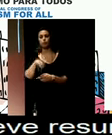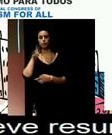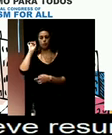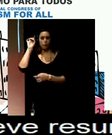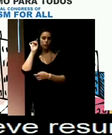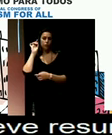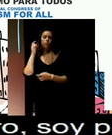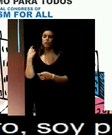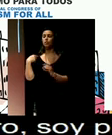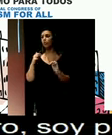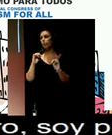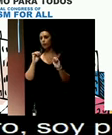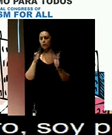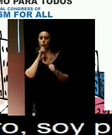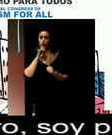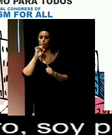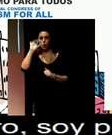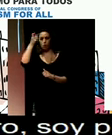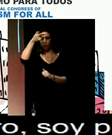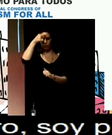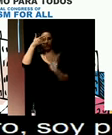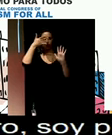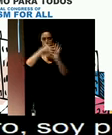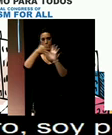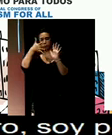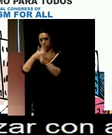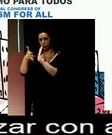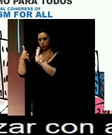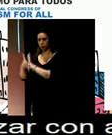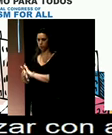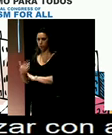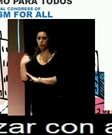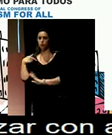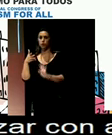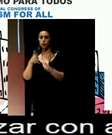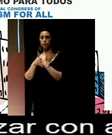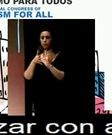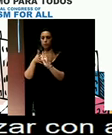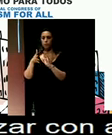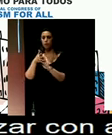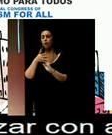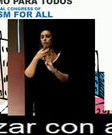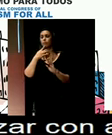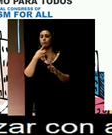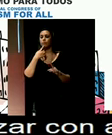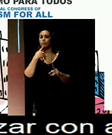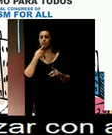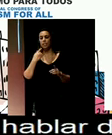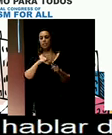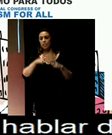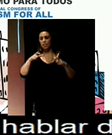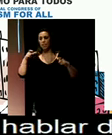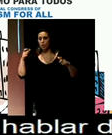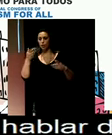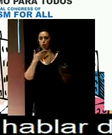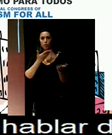by some demand growing factors of accessible tourism, and a little brief